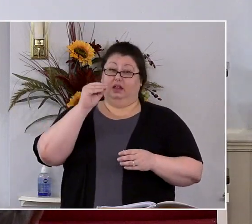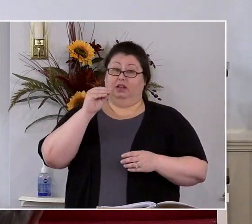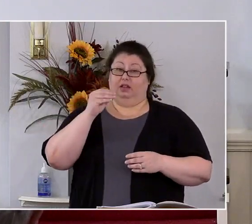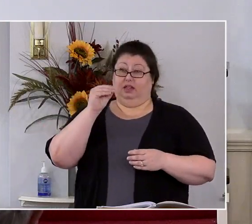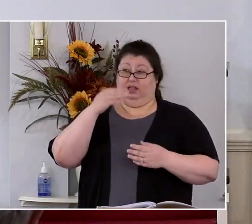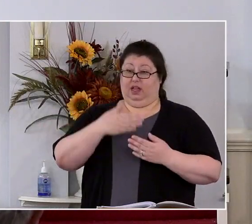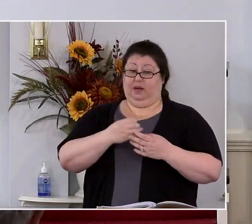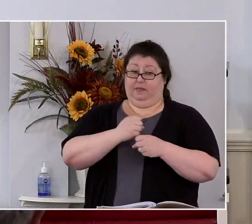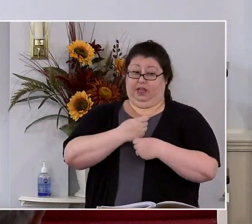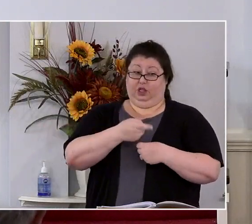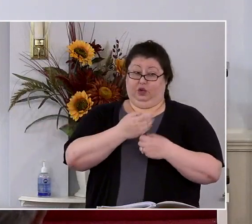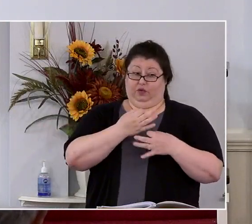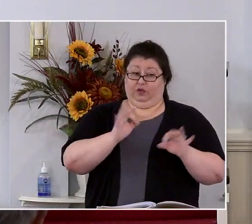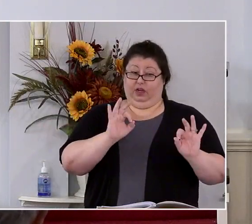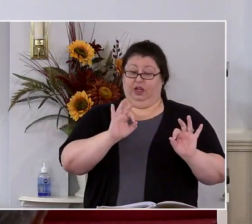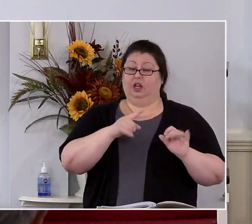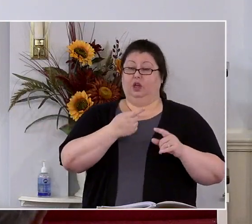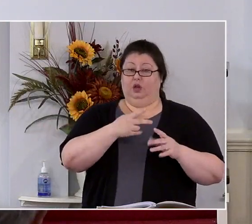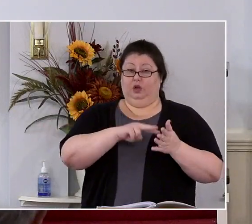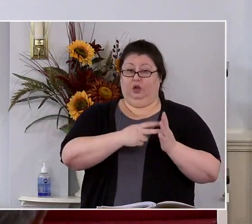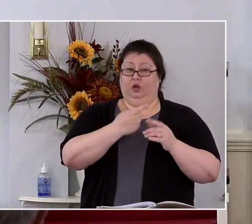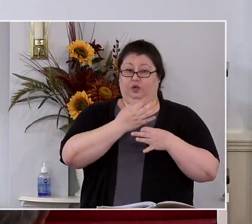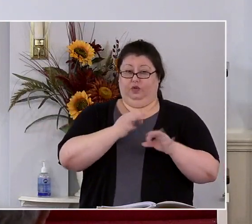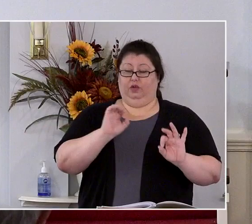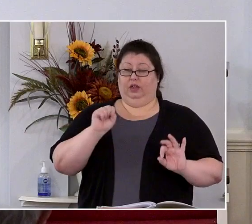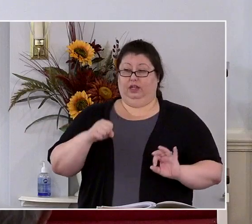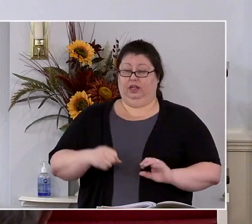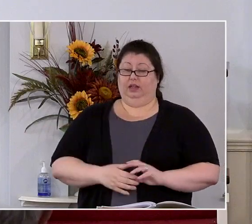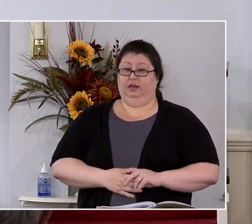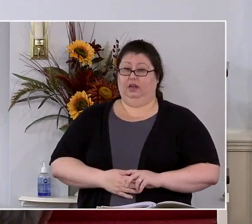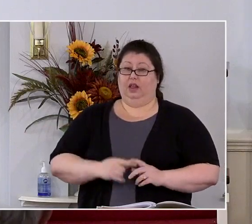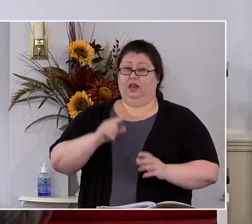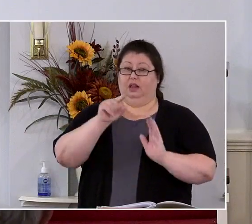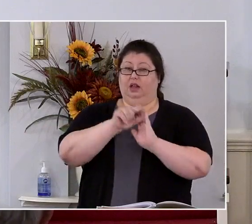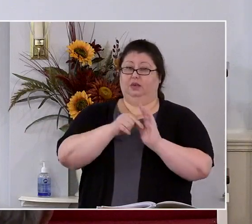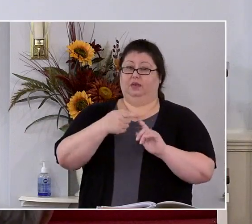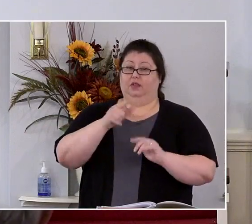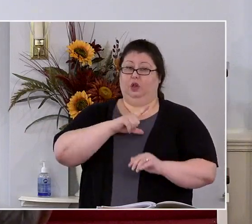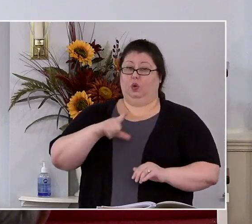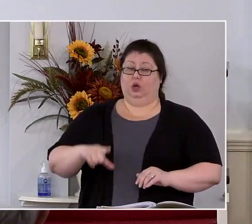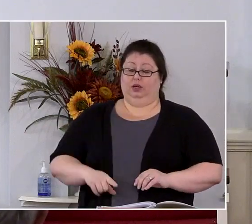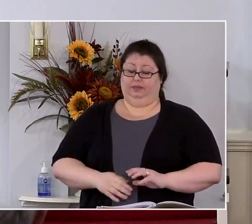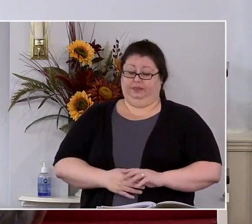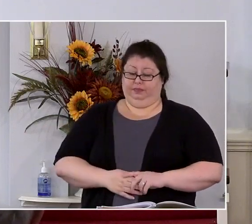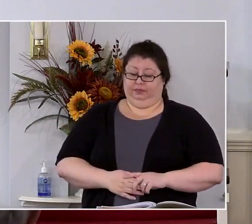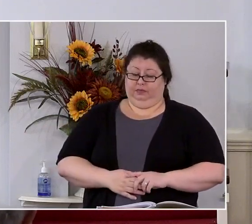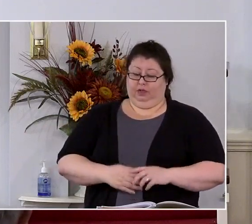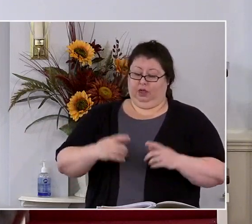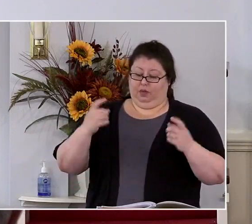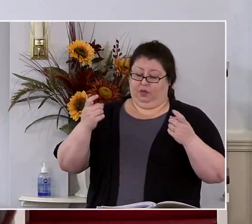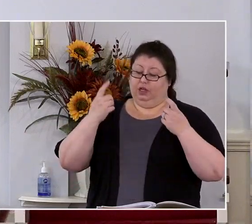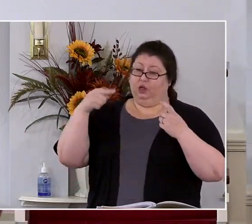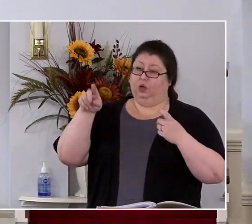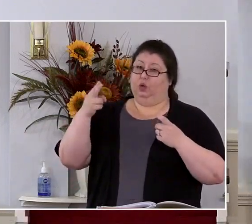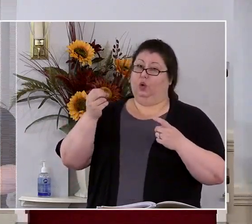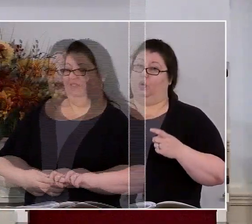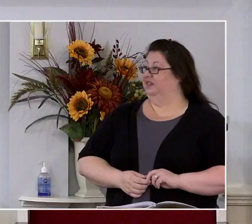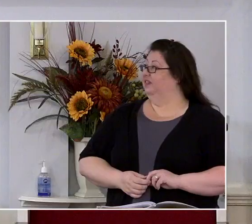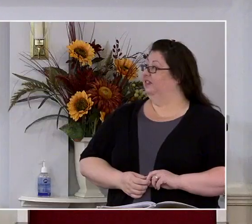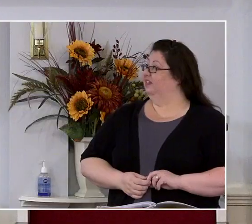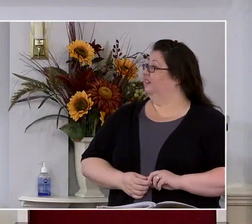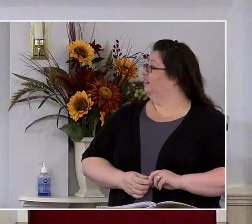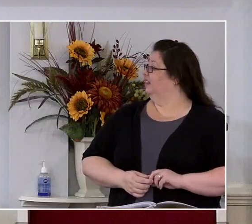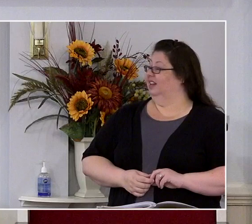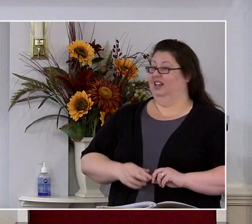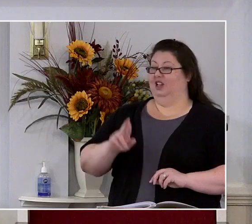free, you will be free indeed." The Gospel of the Lord. Praise to you, O Lord.